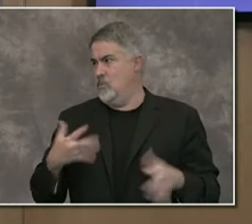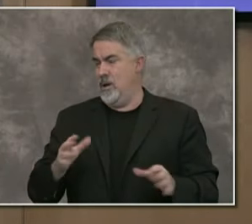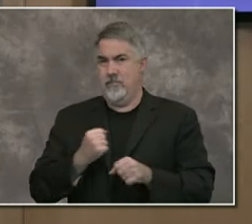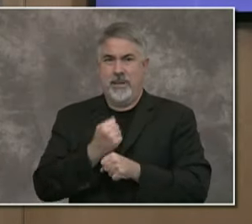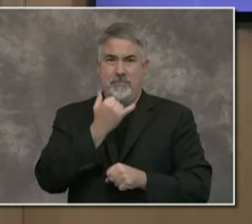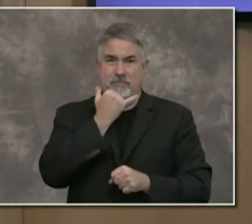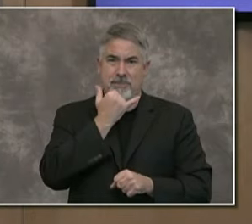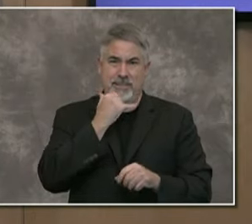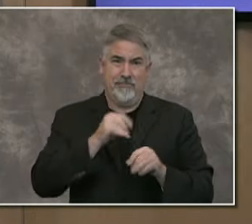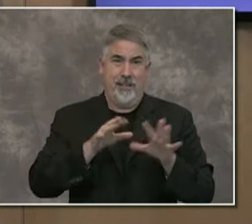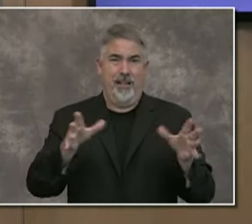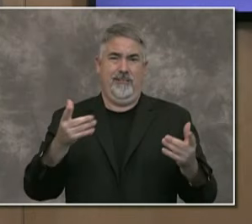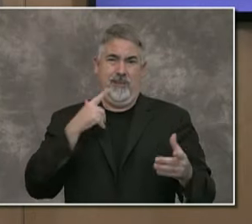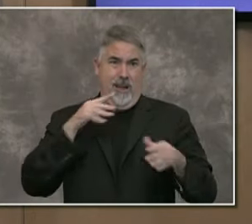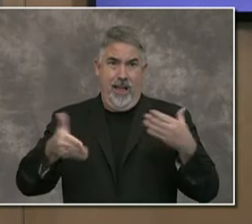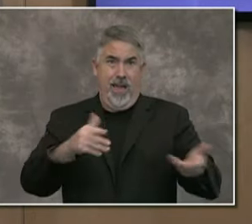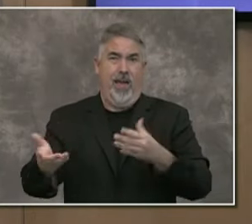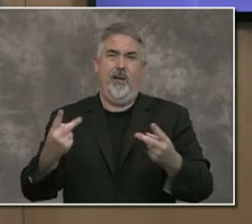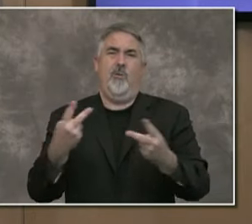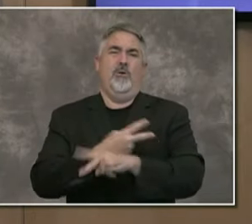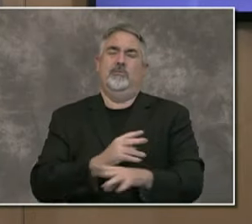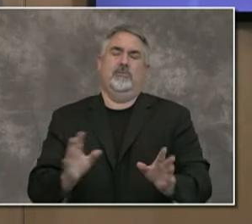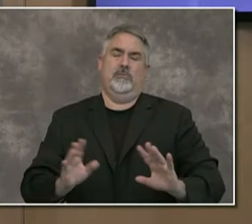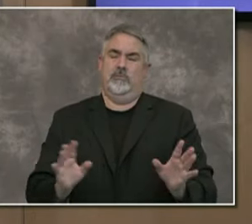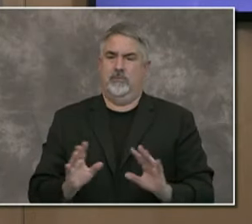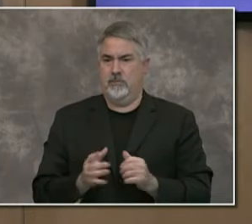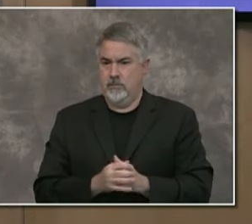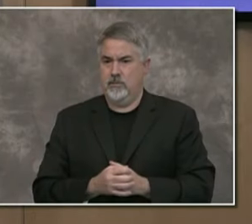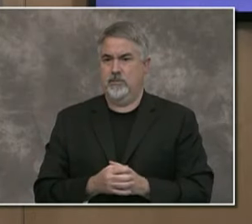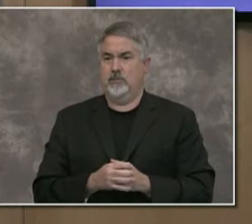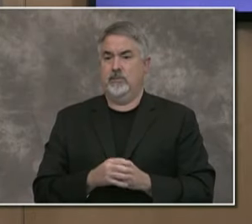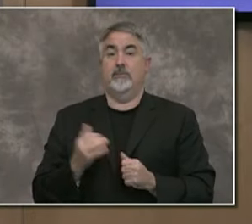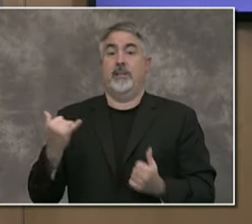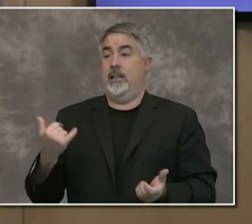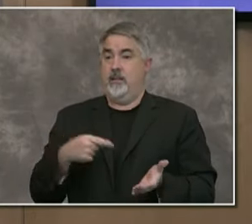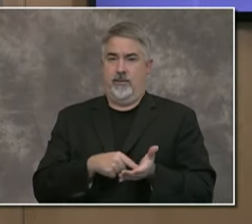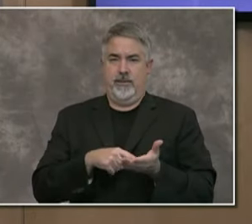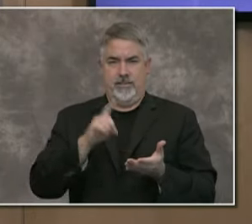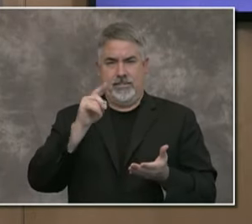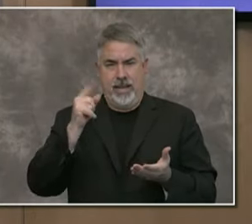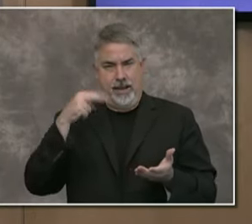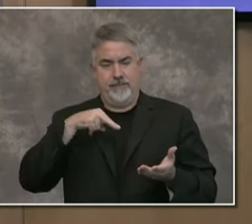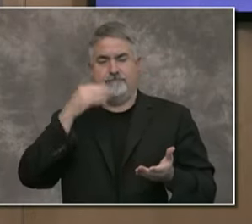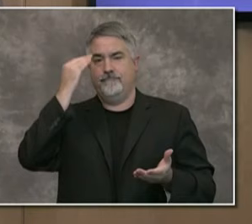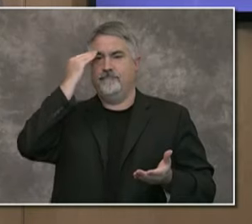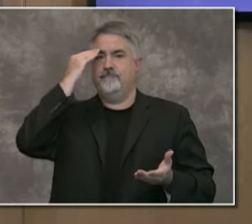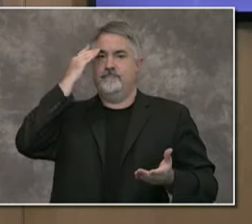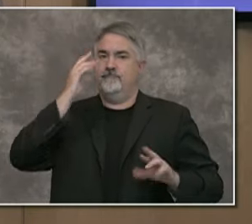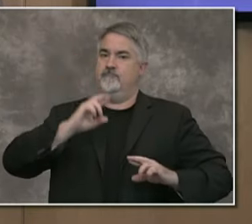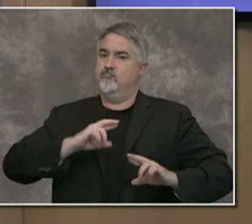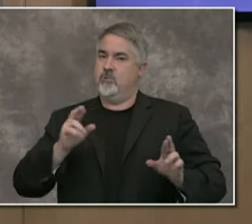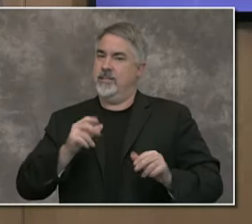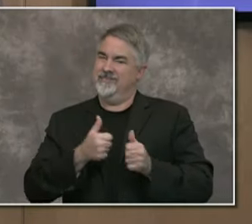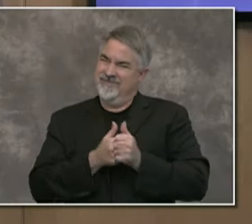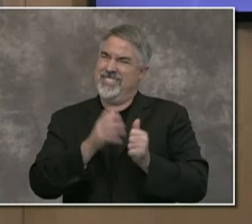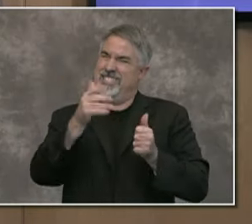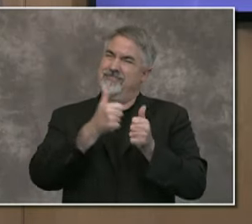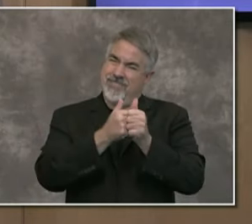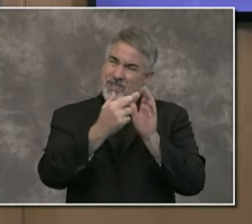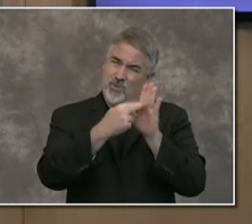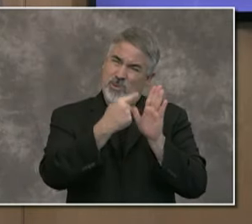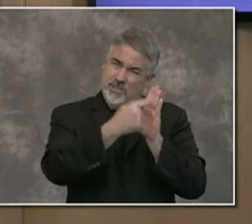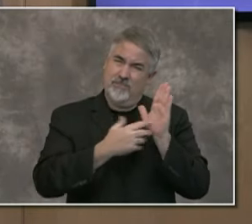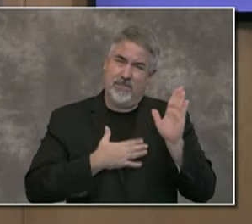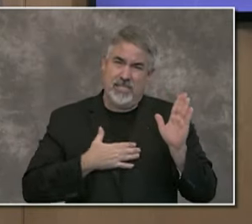way based on data. So we again encourage you to adhere to the guidance, to commit to the